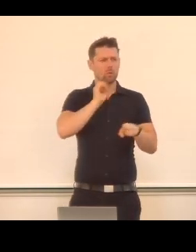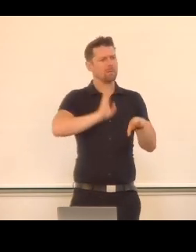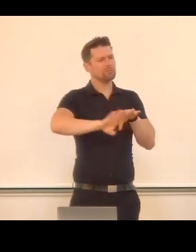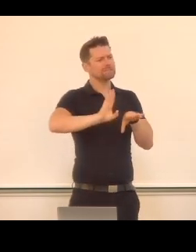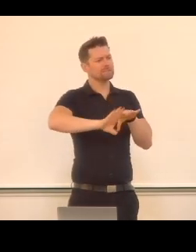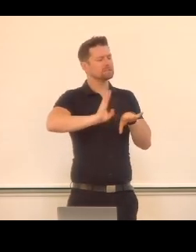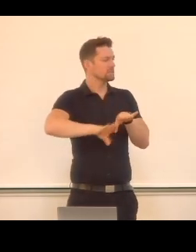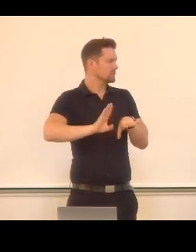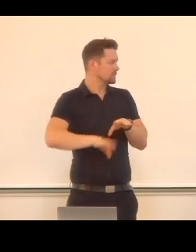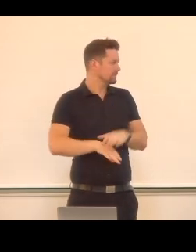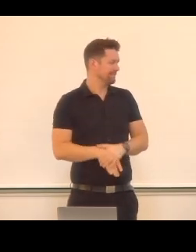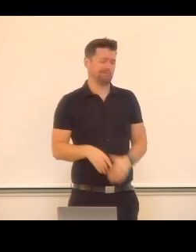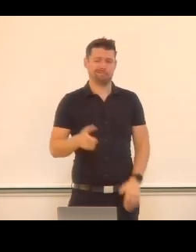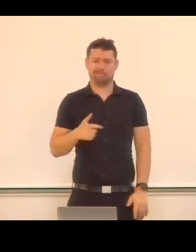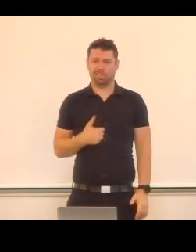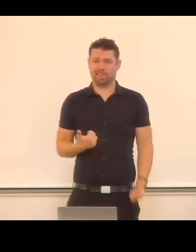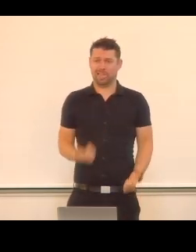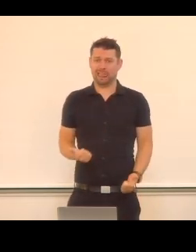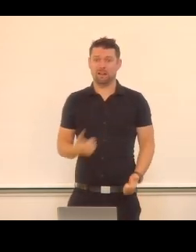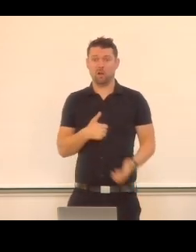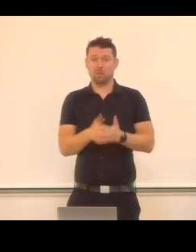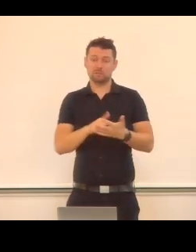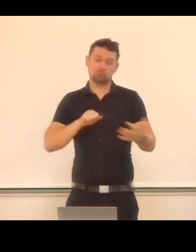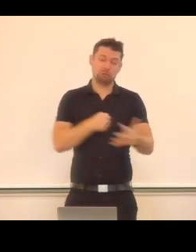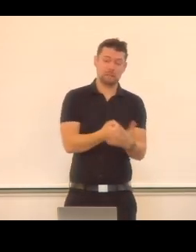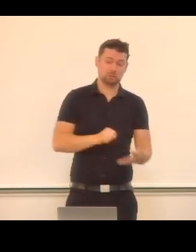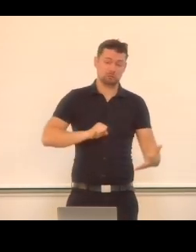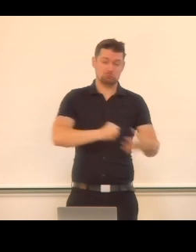do. I was not good at it. I kept crashing the thing.